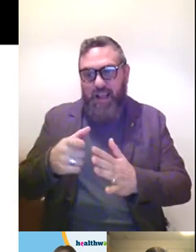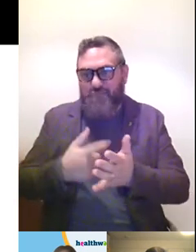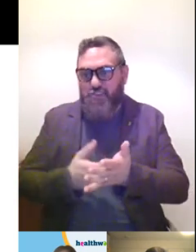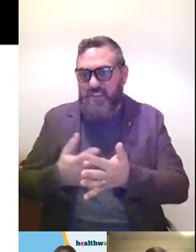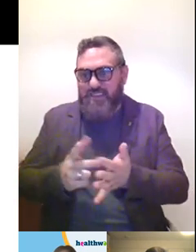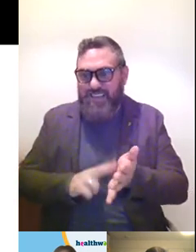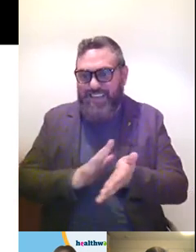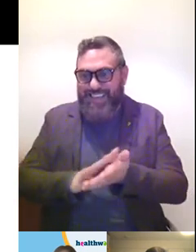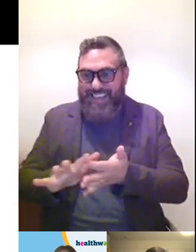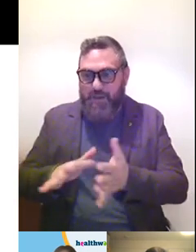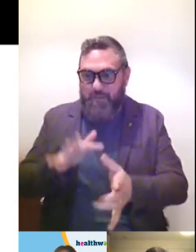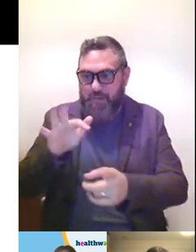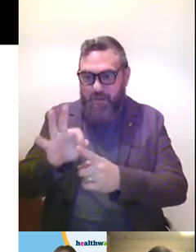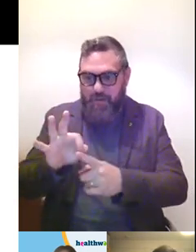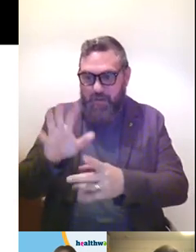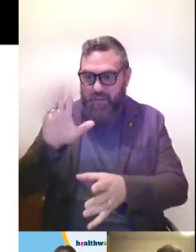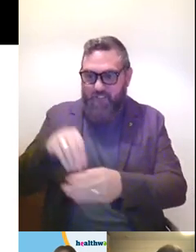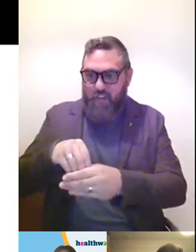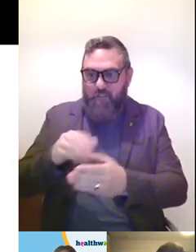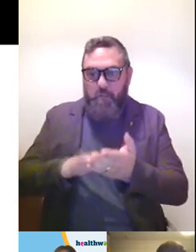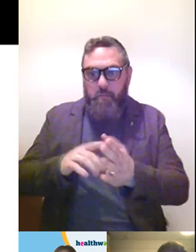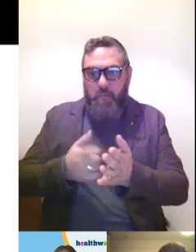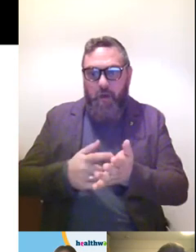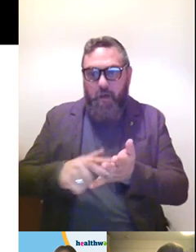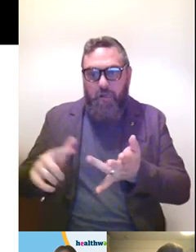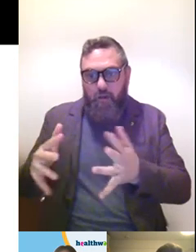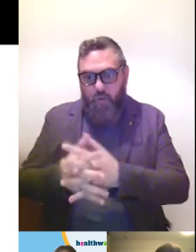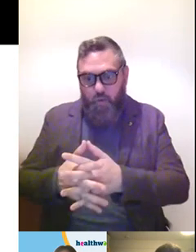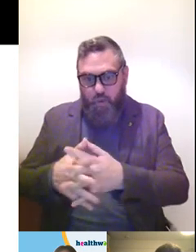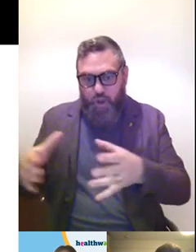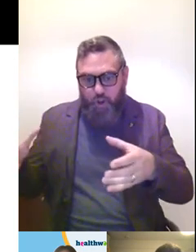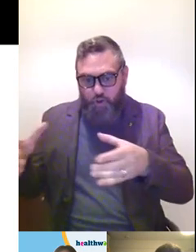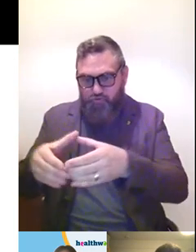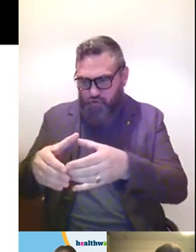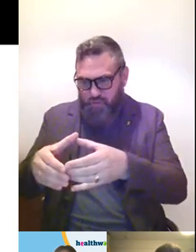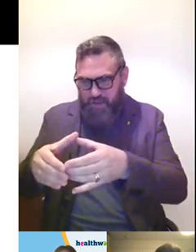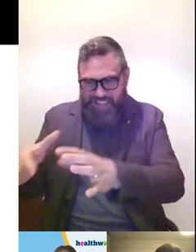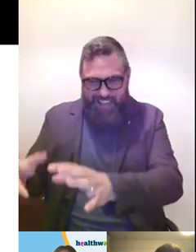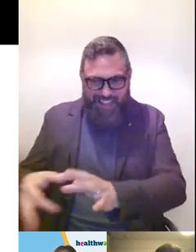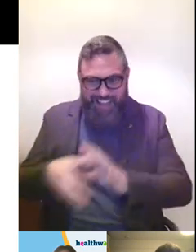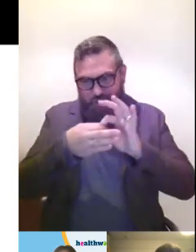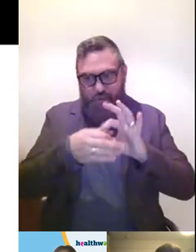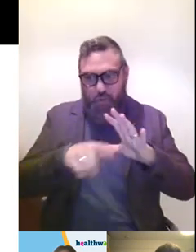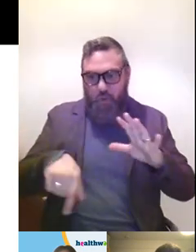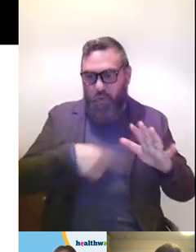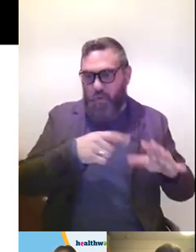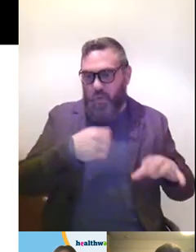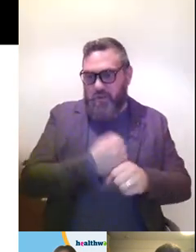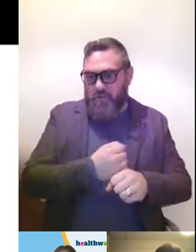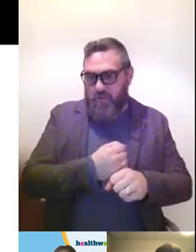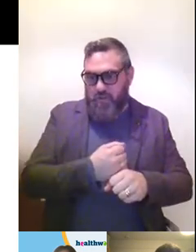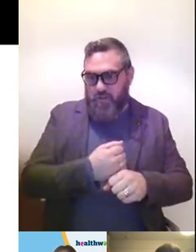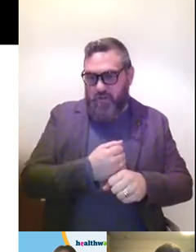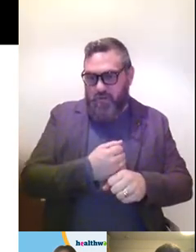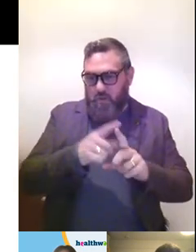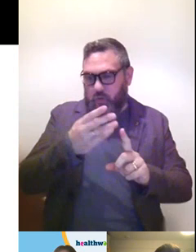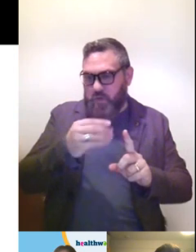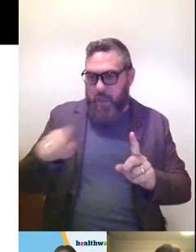is involved with the Marlowe group, is linked into what we're doing. And so are some of the people from that group.